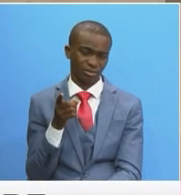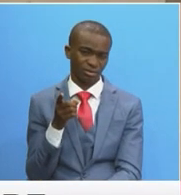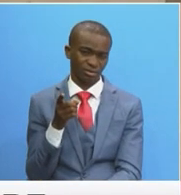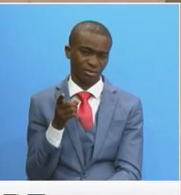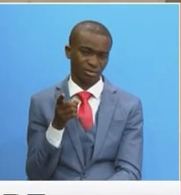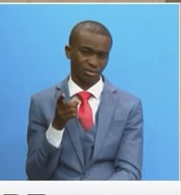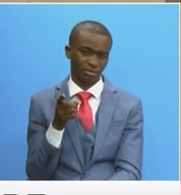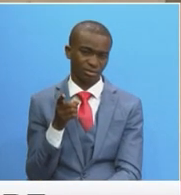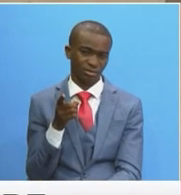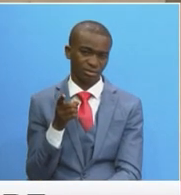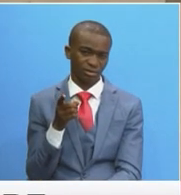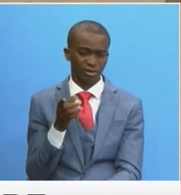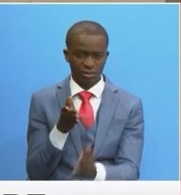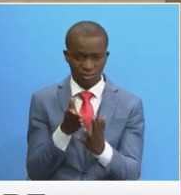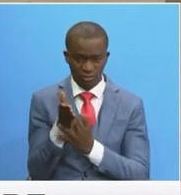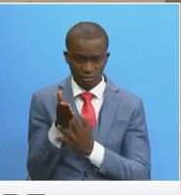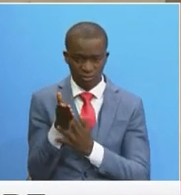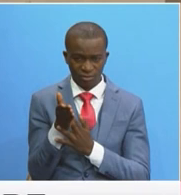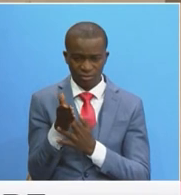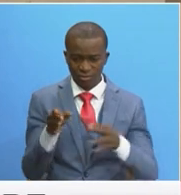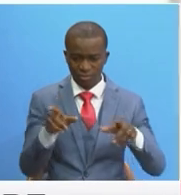Pulungu, through Lake Tanganyika